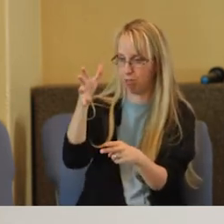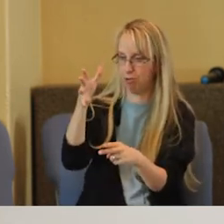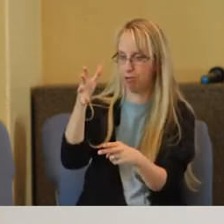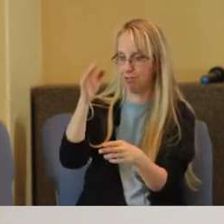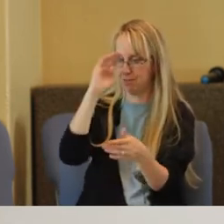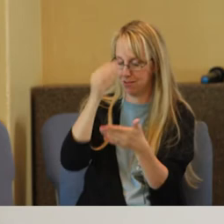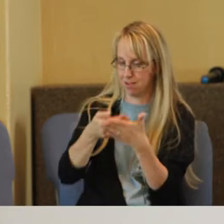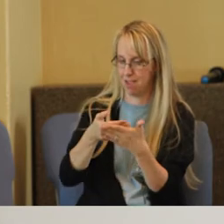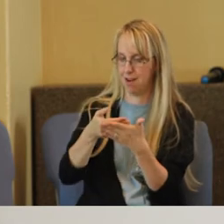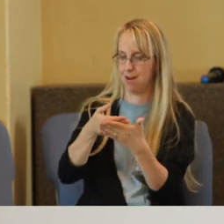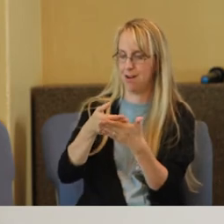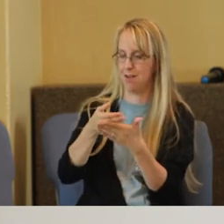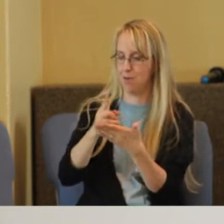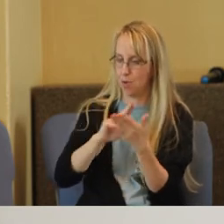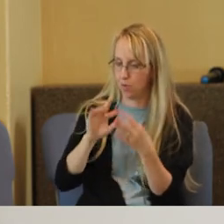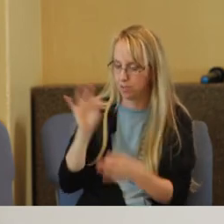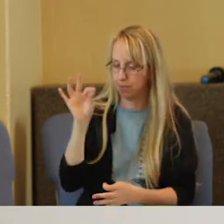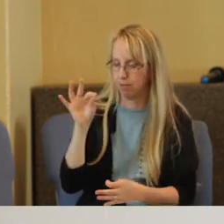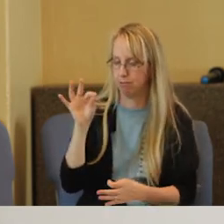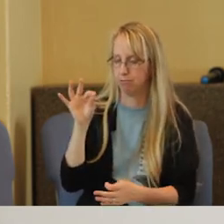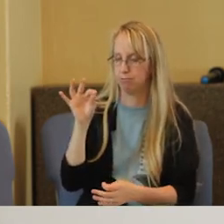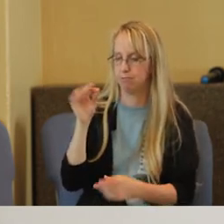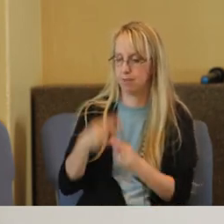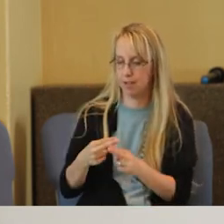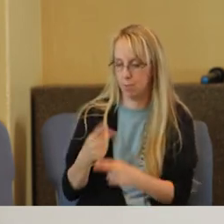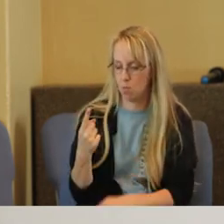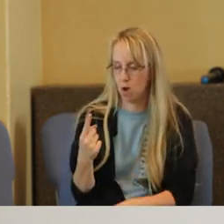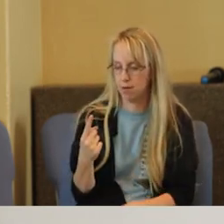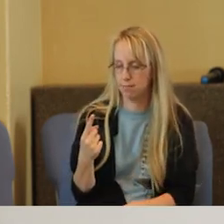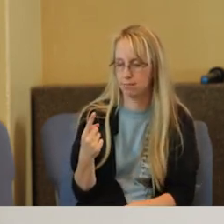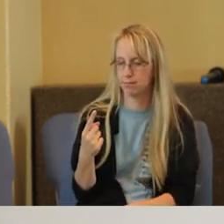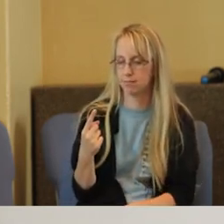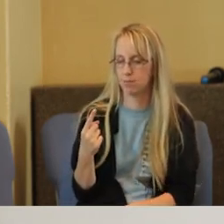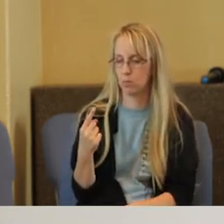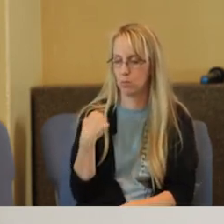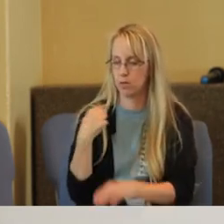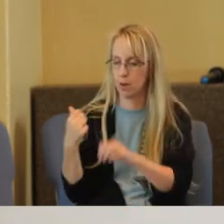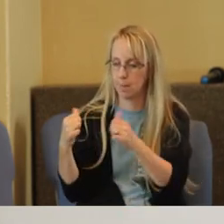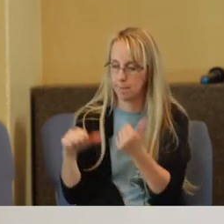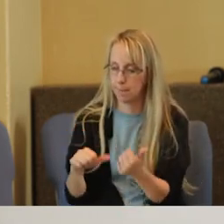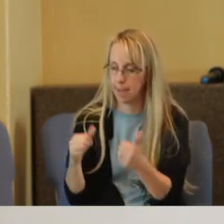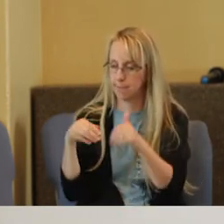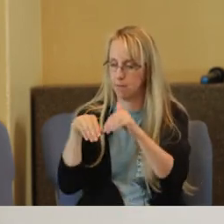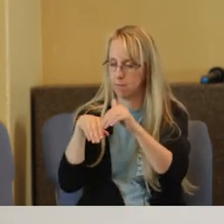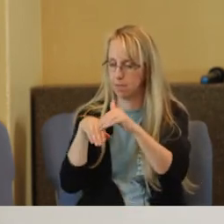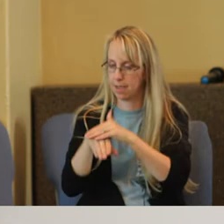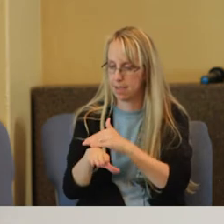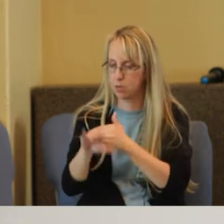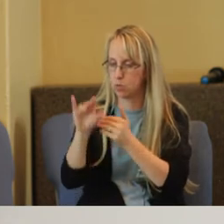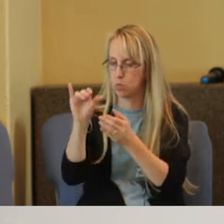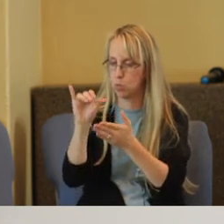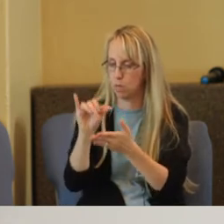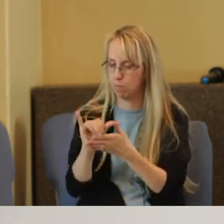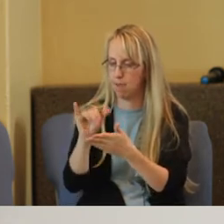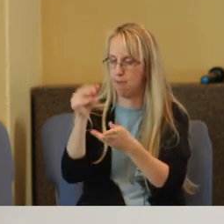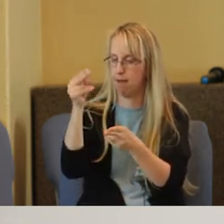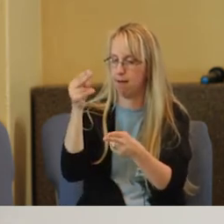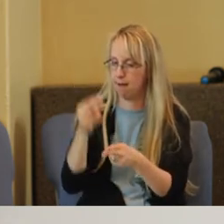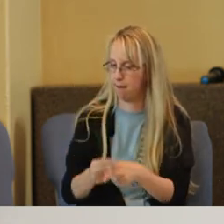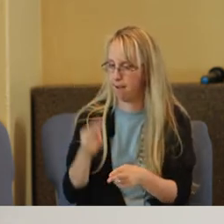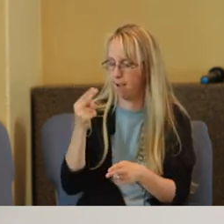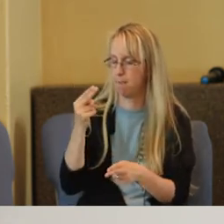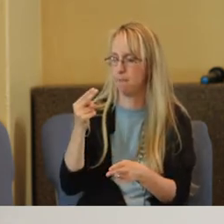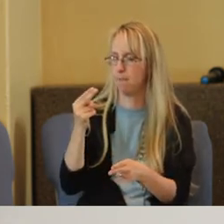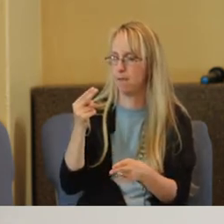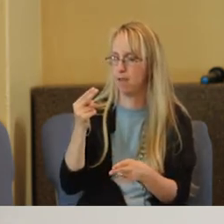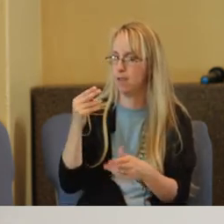Son and the Holy Spirit, we're to baptize into that name. Into